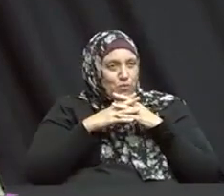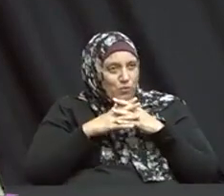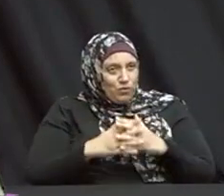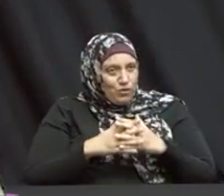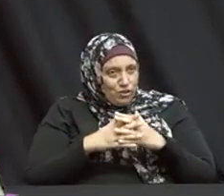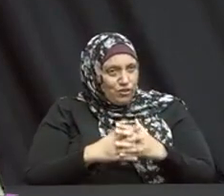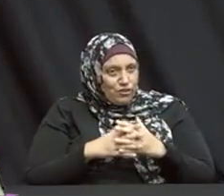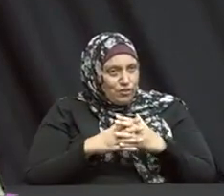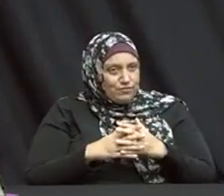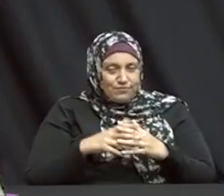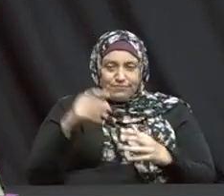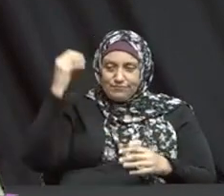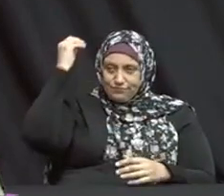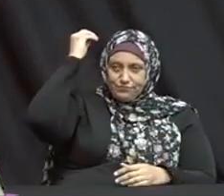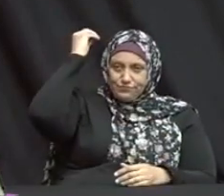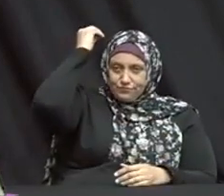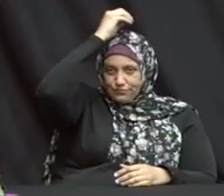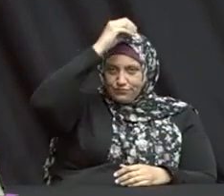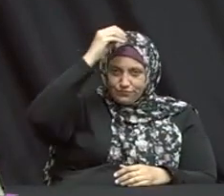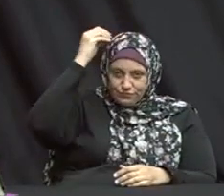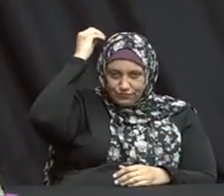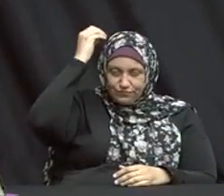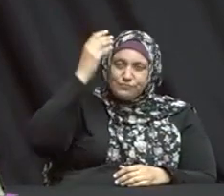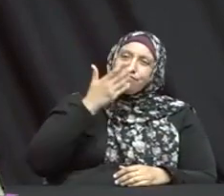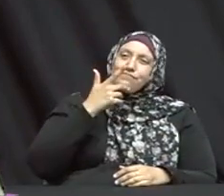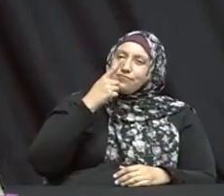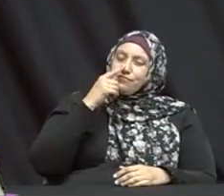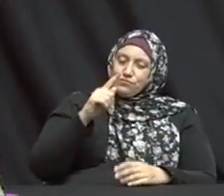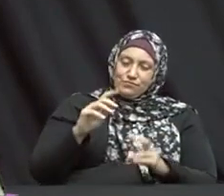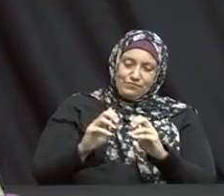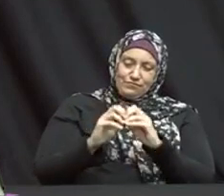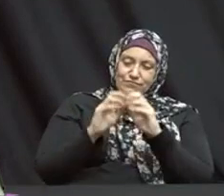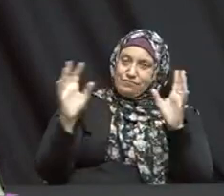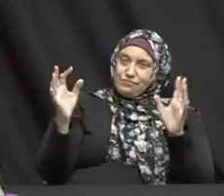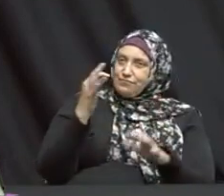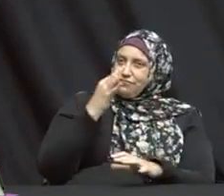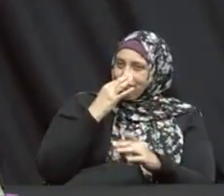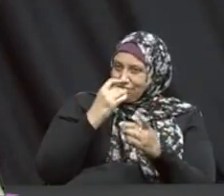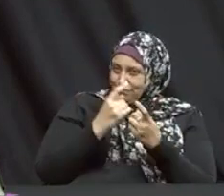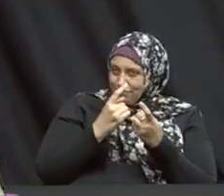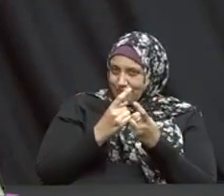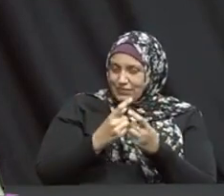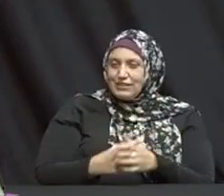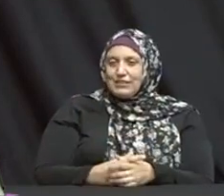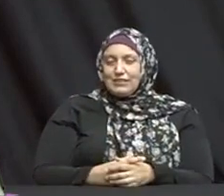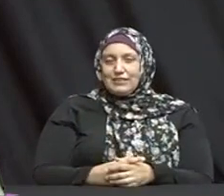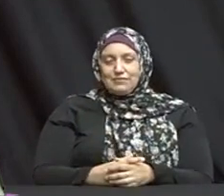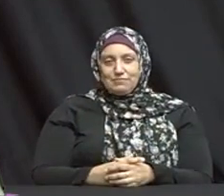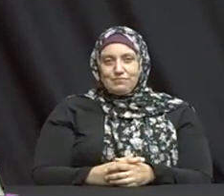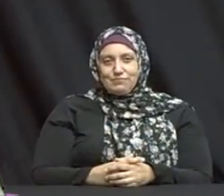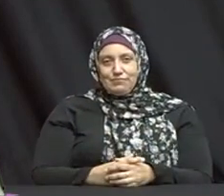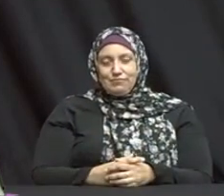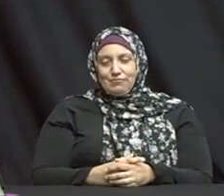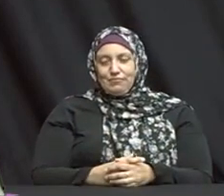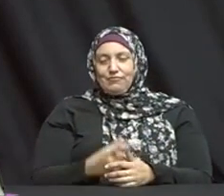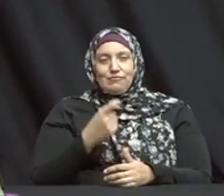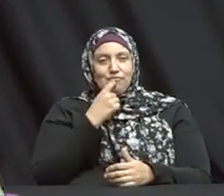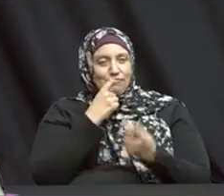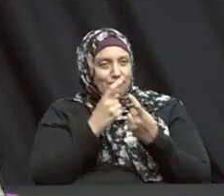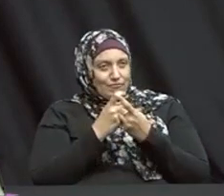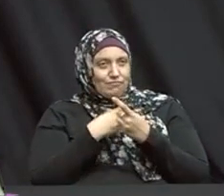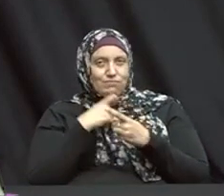can just ask you to clarify a couple of things. I know that we've covered a couple of these things that I'm about to mention already in the previous session